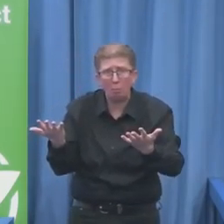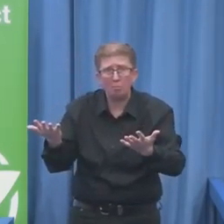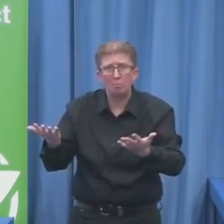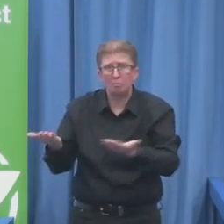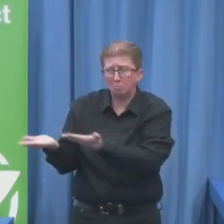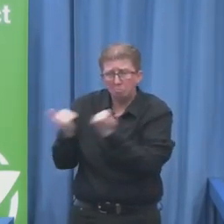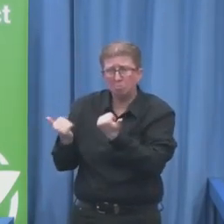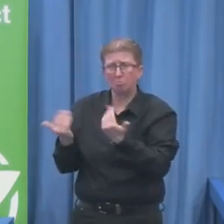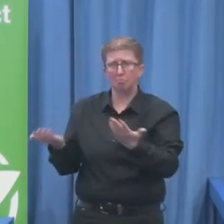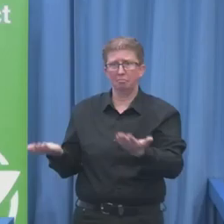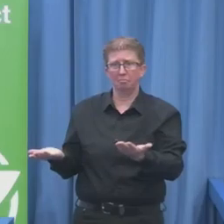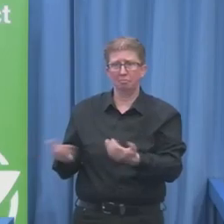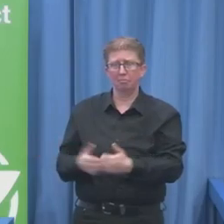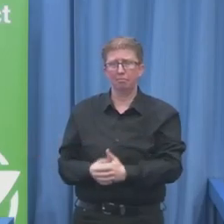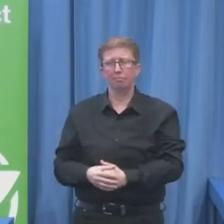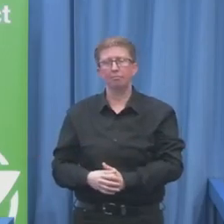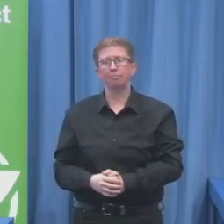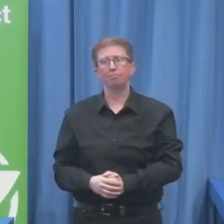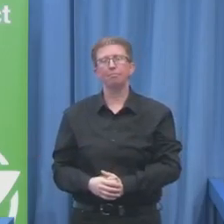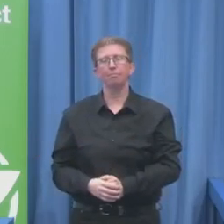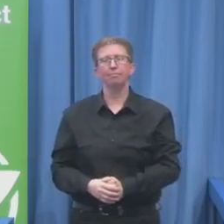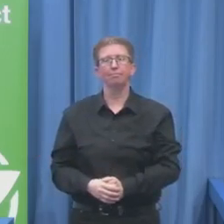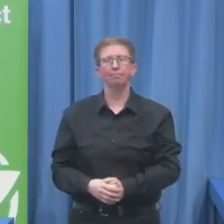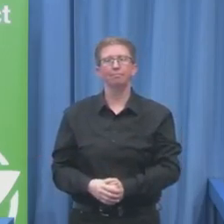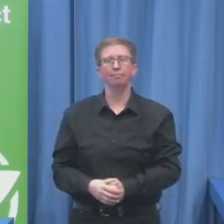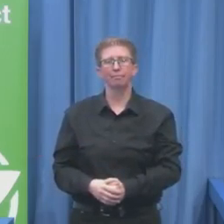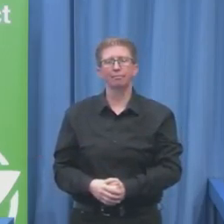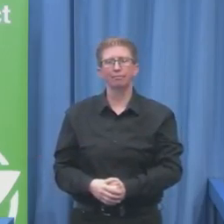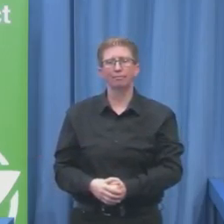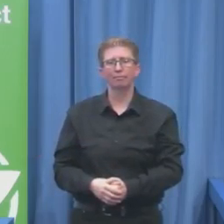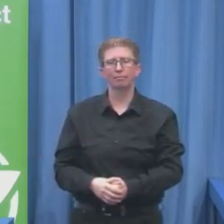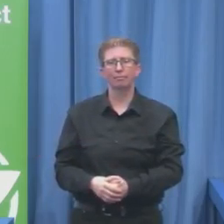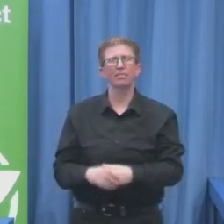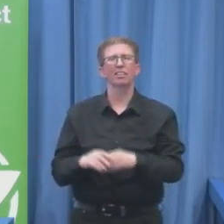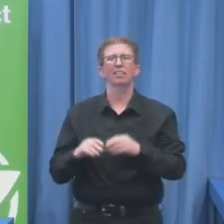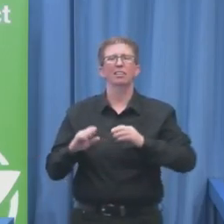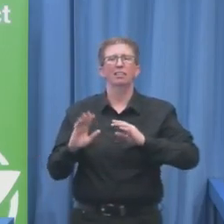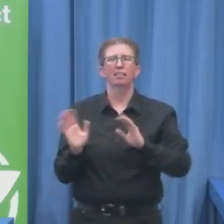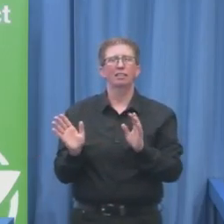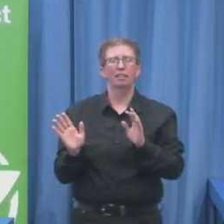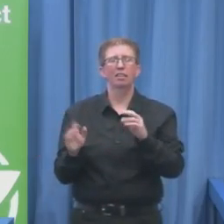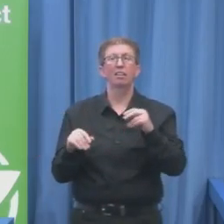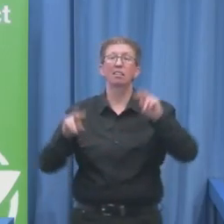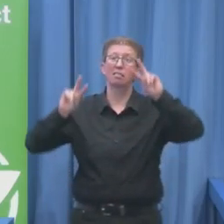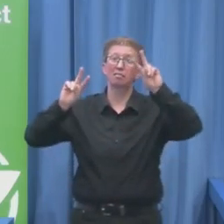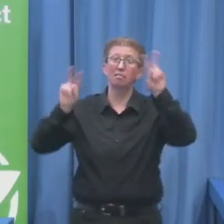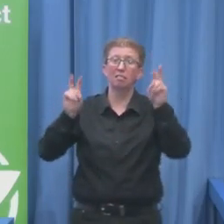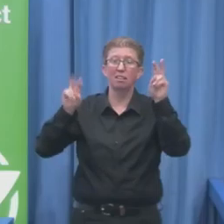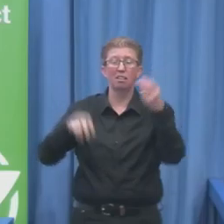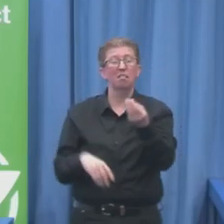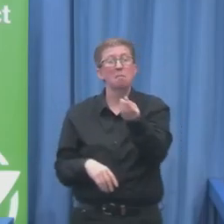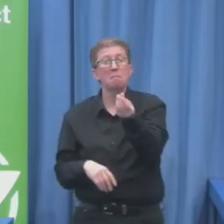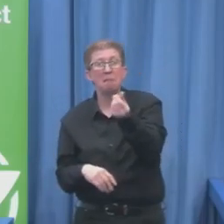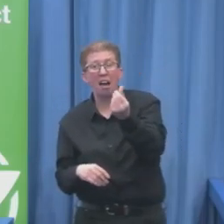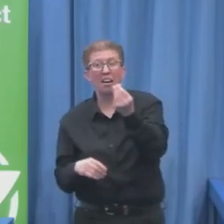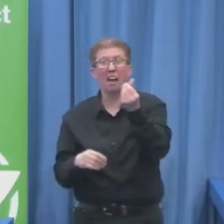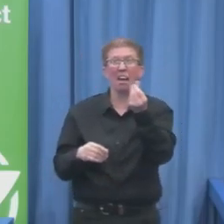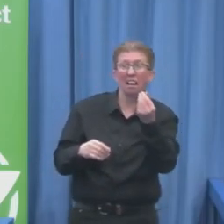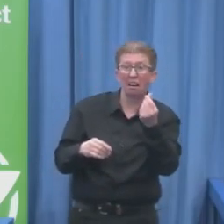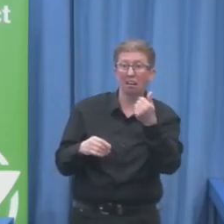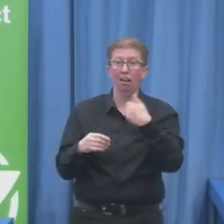mind, I will not answer about the money, because the money, you can find the money, I think it's dependent on the regulation, and you can get donation, you